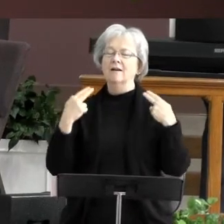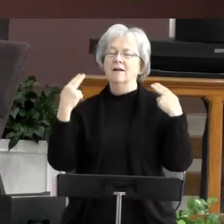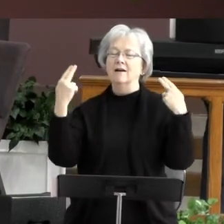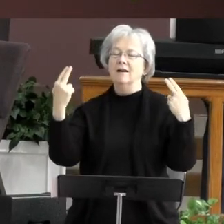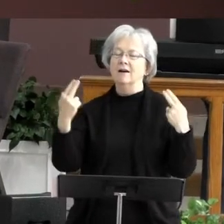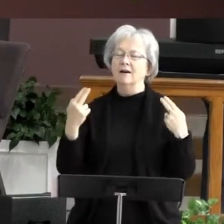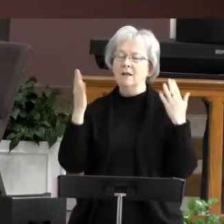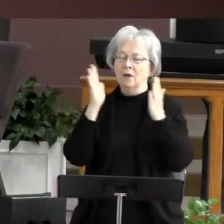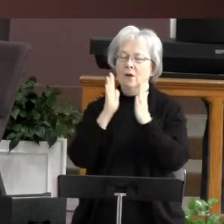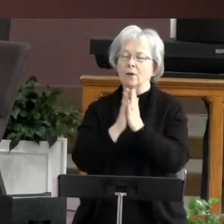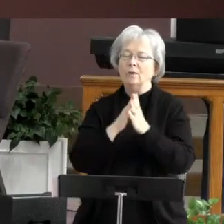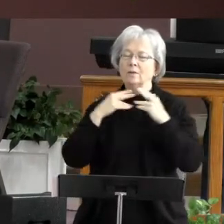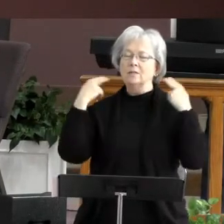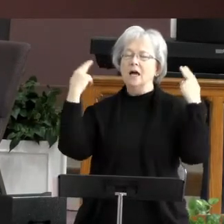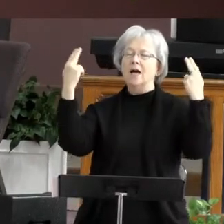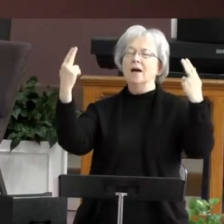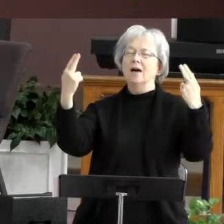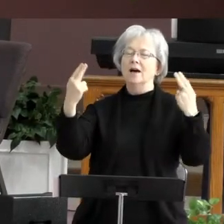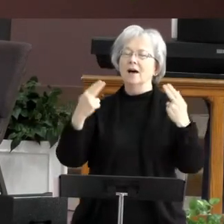Hosanna,